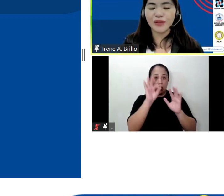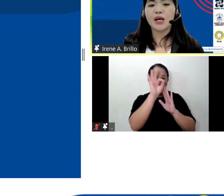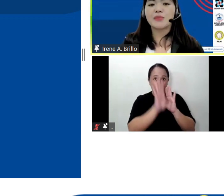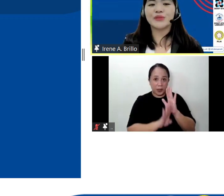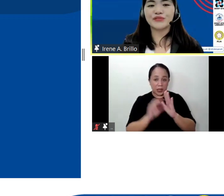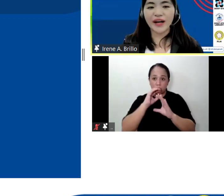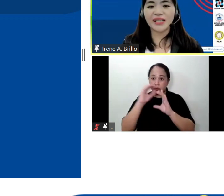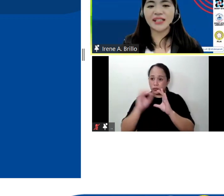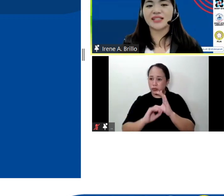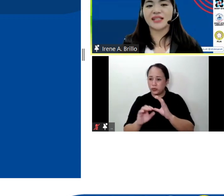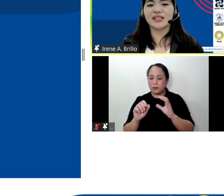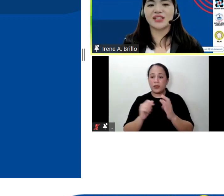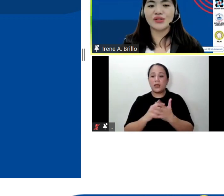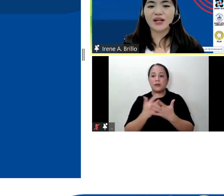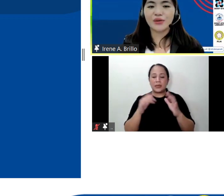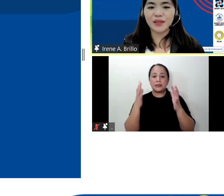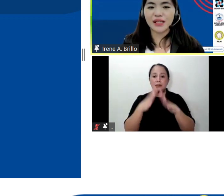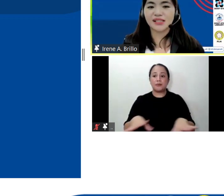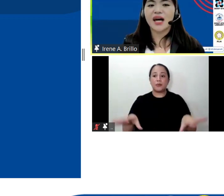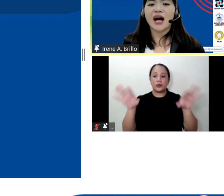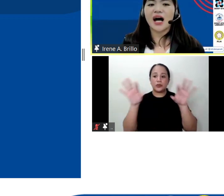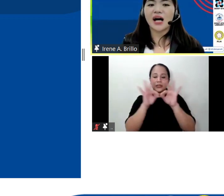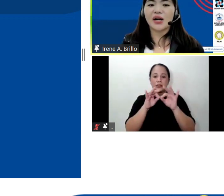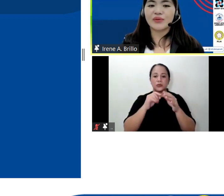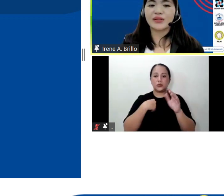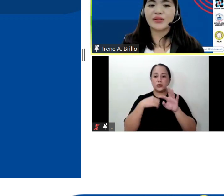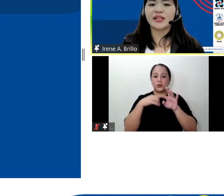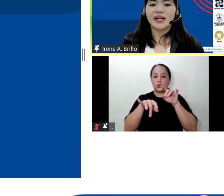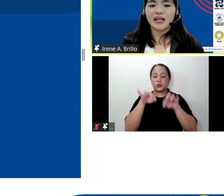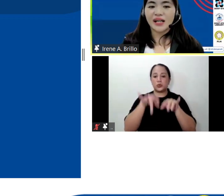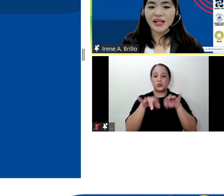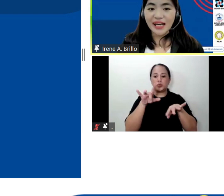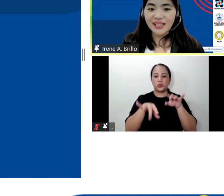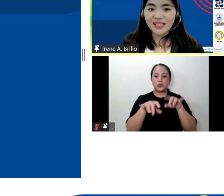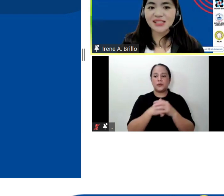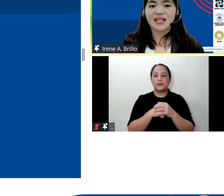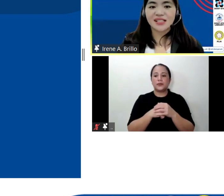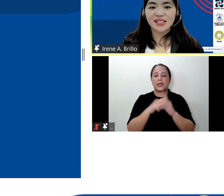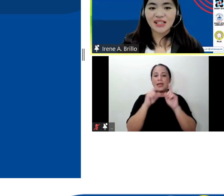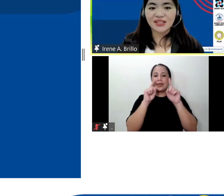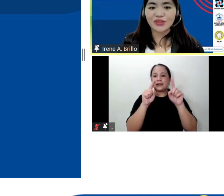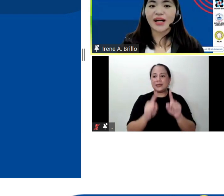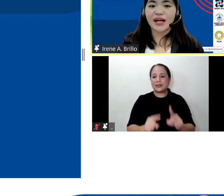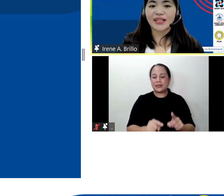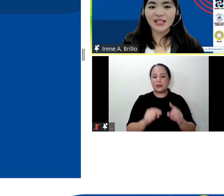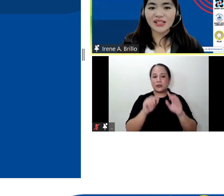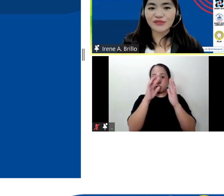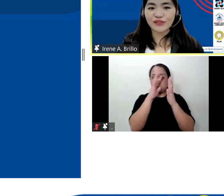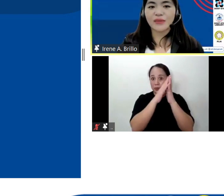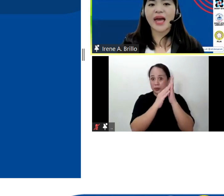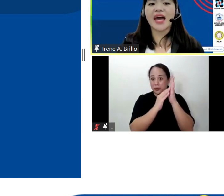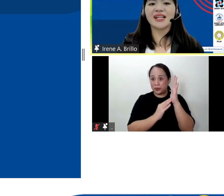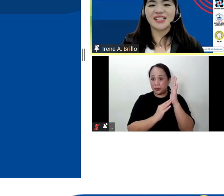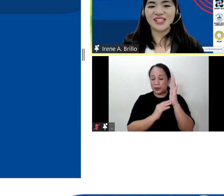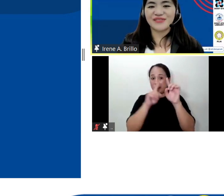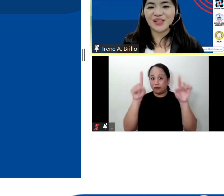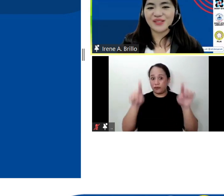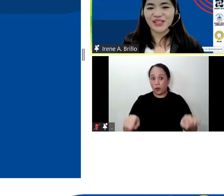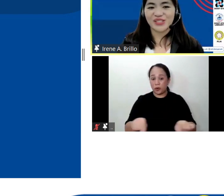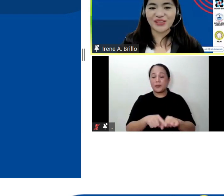room, provided that you accomplish our attendance sheet or attendance form